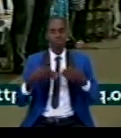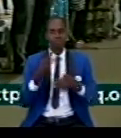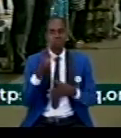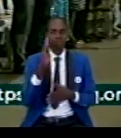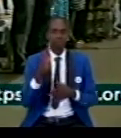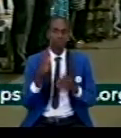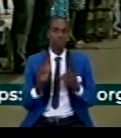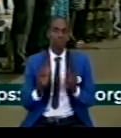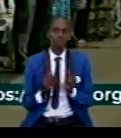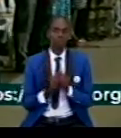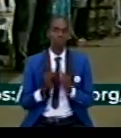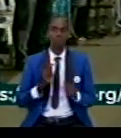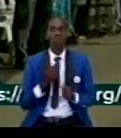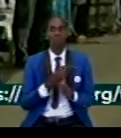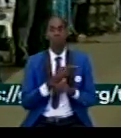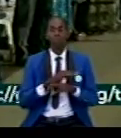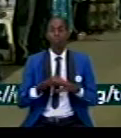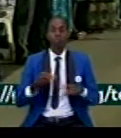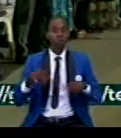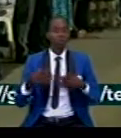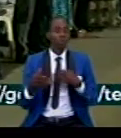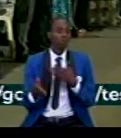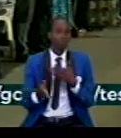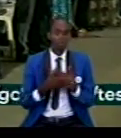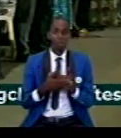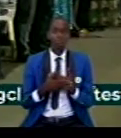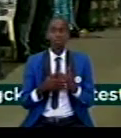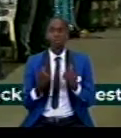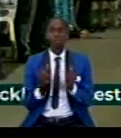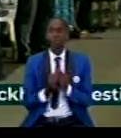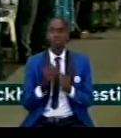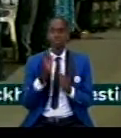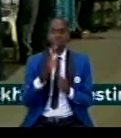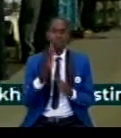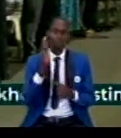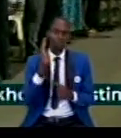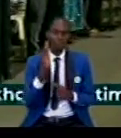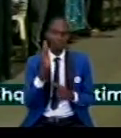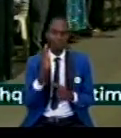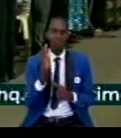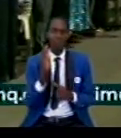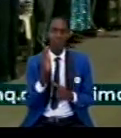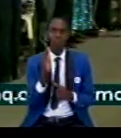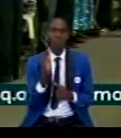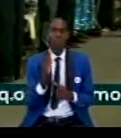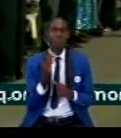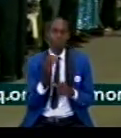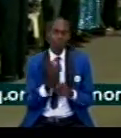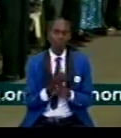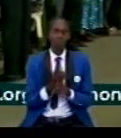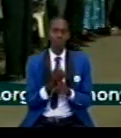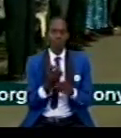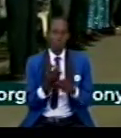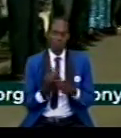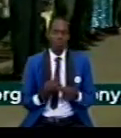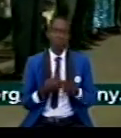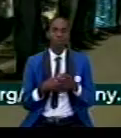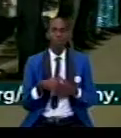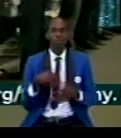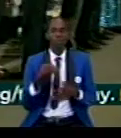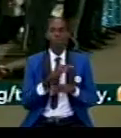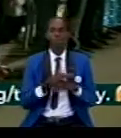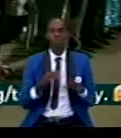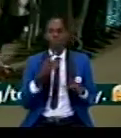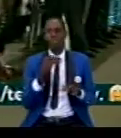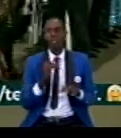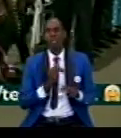testimony. Just come. Don't say, let me go and prove. If God has done it, he has done it.